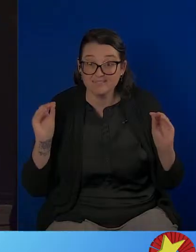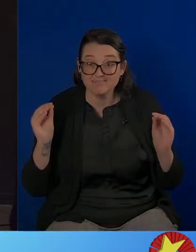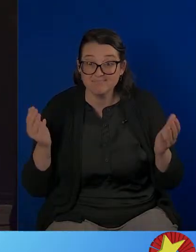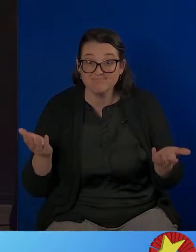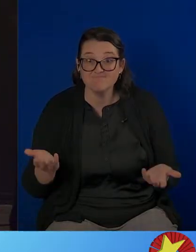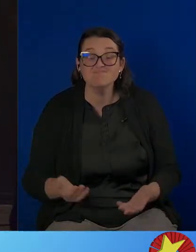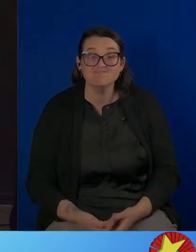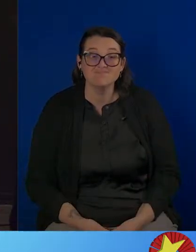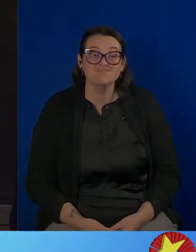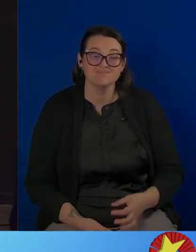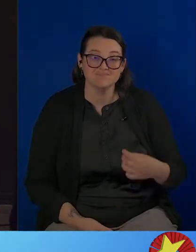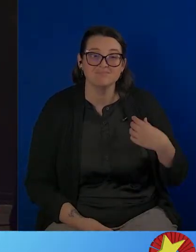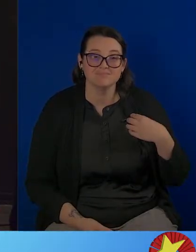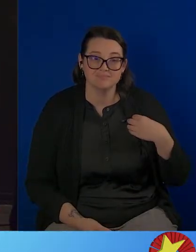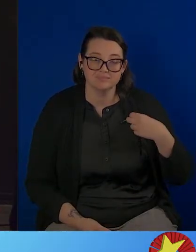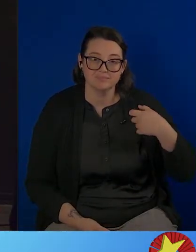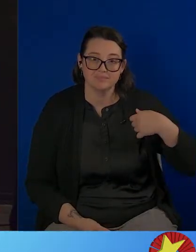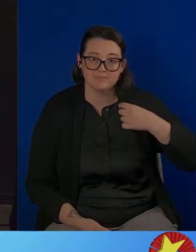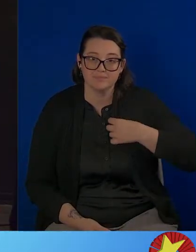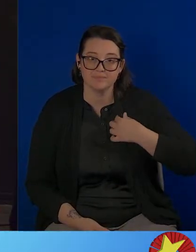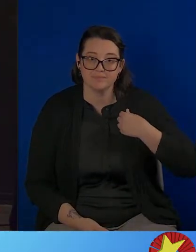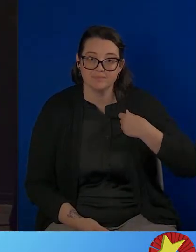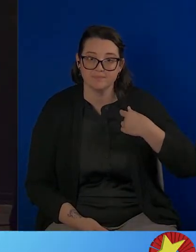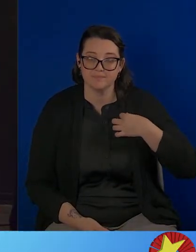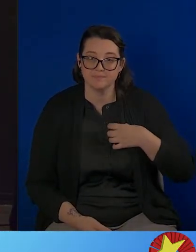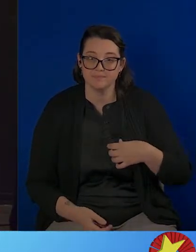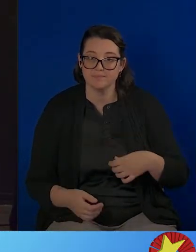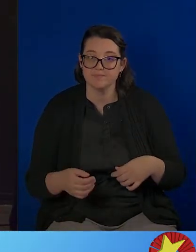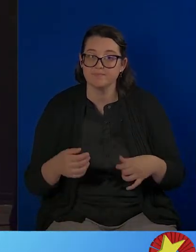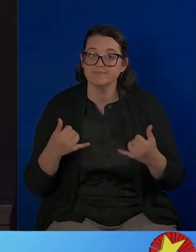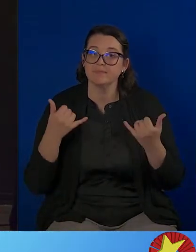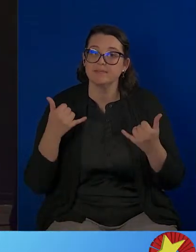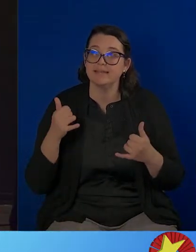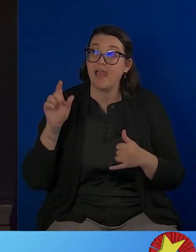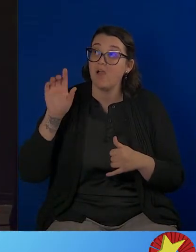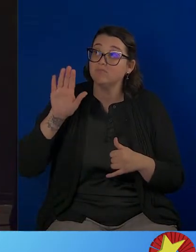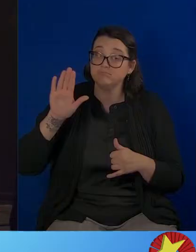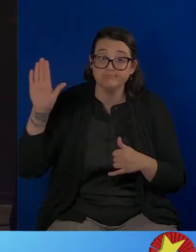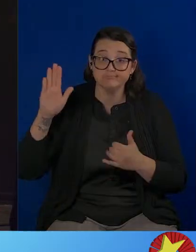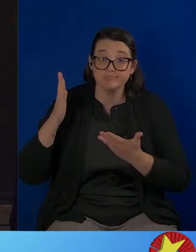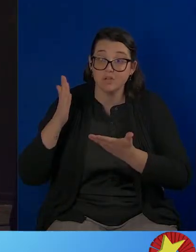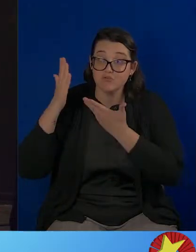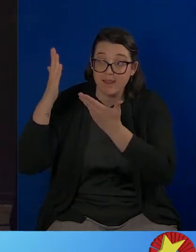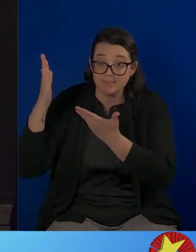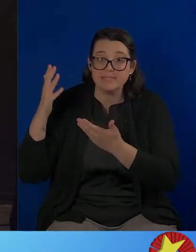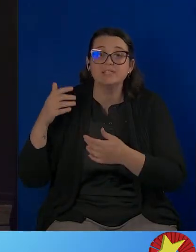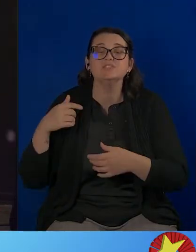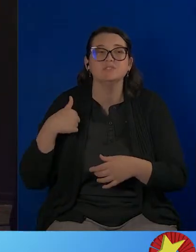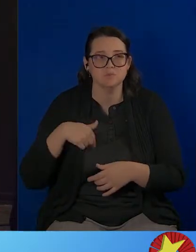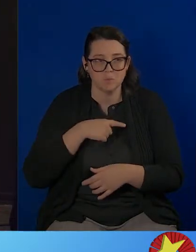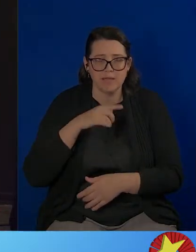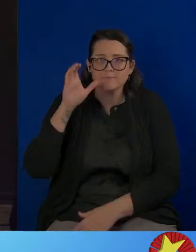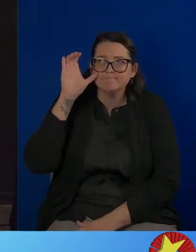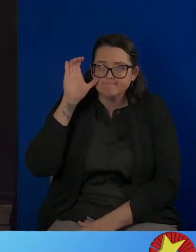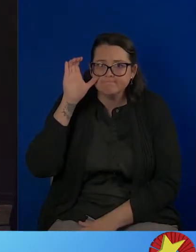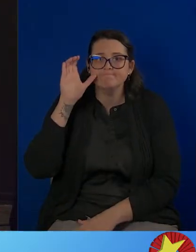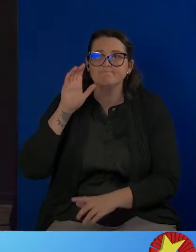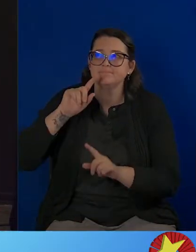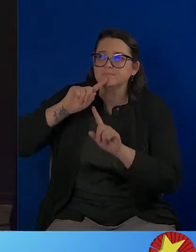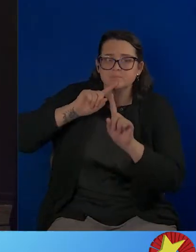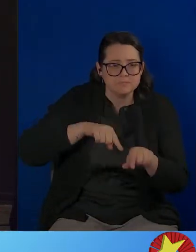We are responding to recommendations, and we are making the effort to implement improvements in our